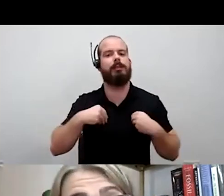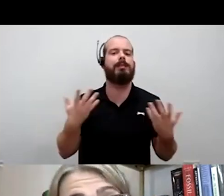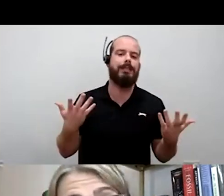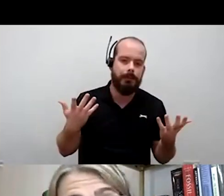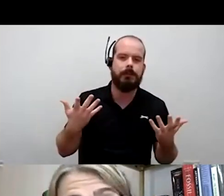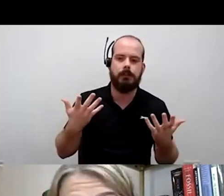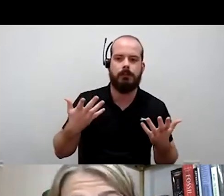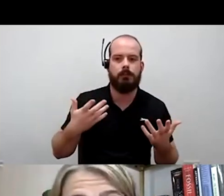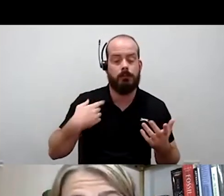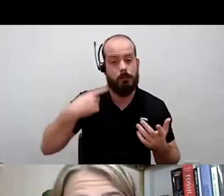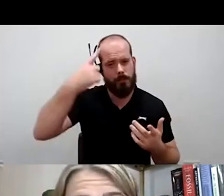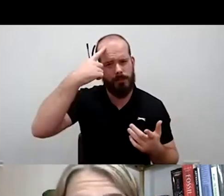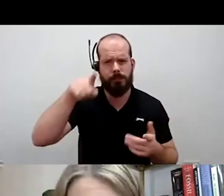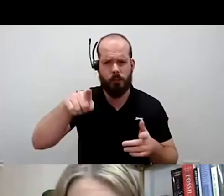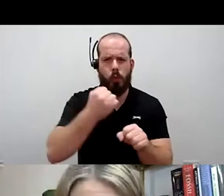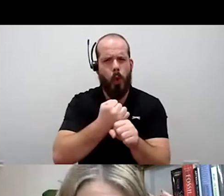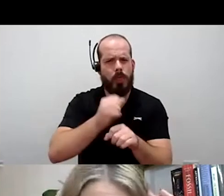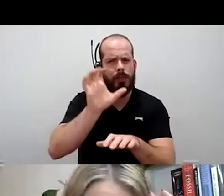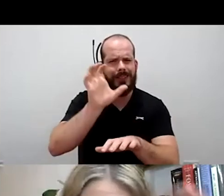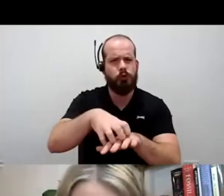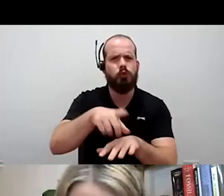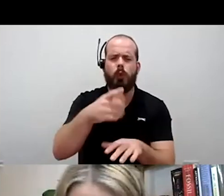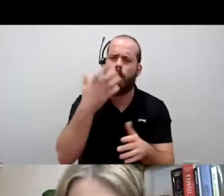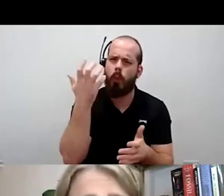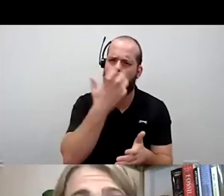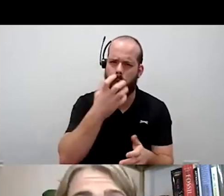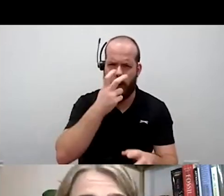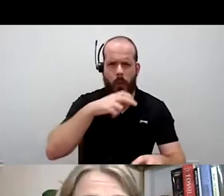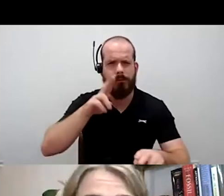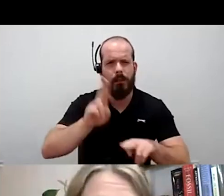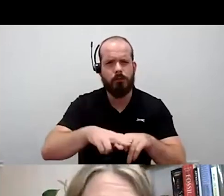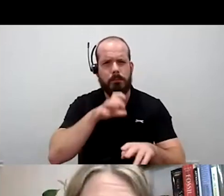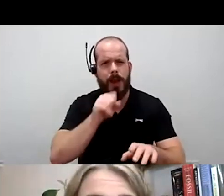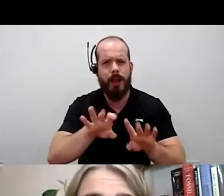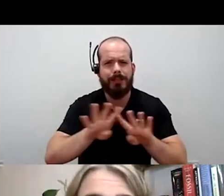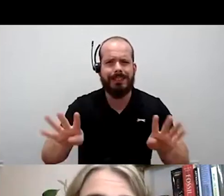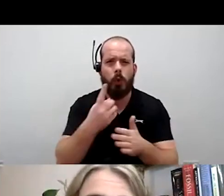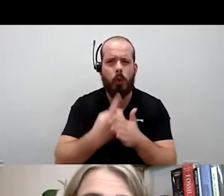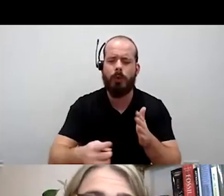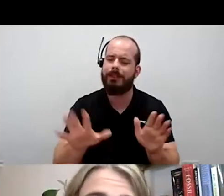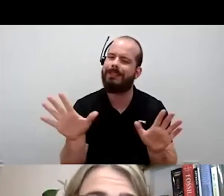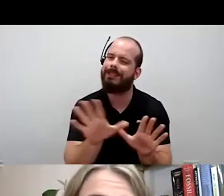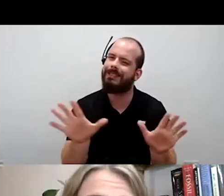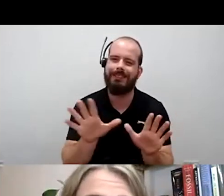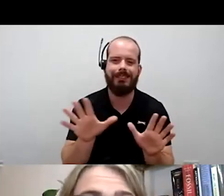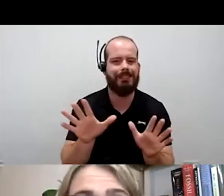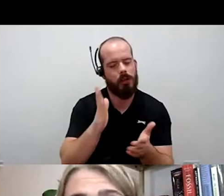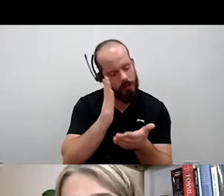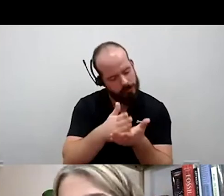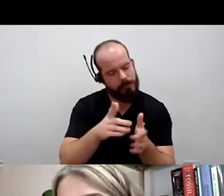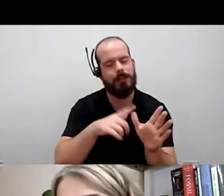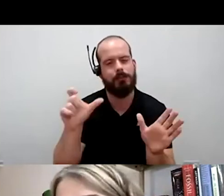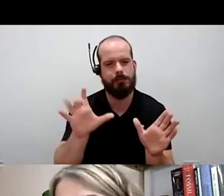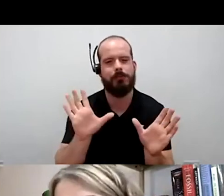nobody thinks that the Goethe Institute is so old-fashioned or thoughtless in their organisation to have created Manel. It's entirely accidental. And I